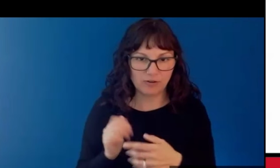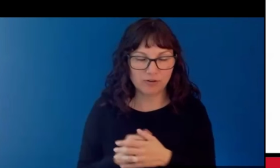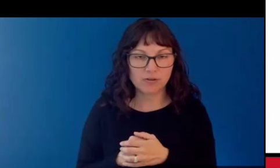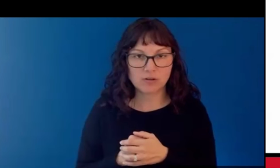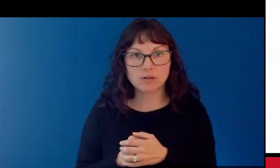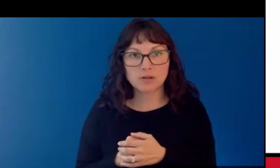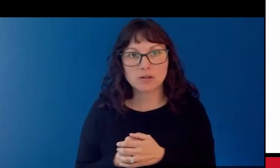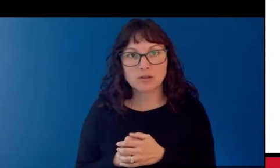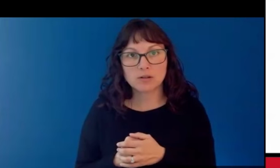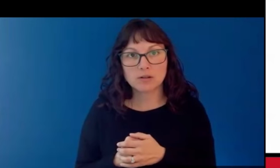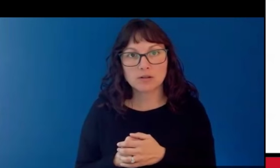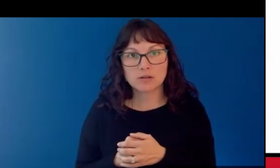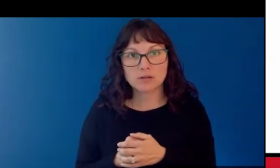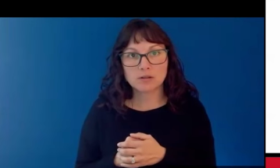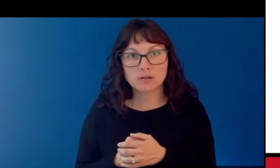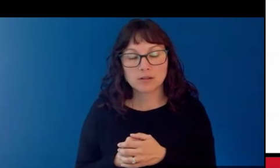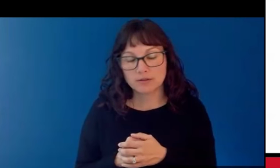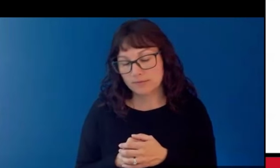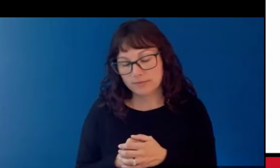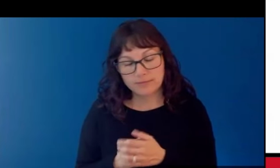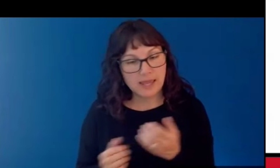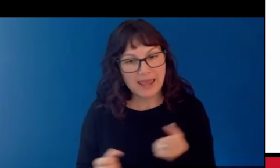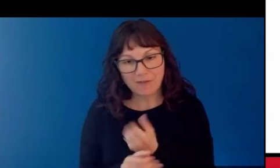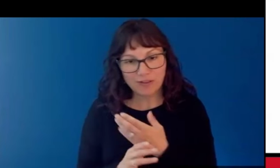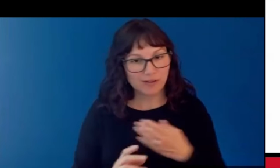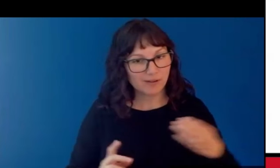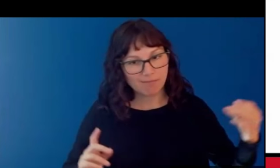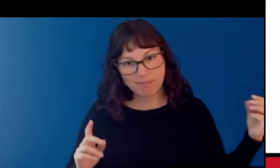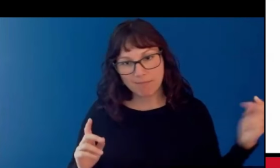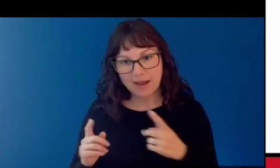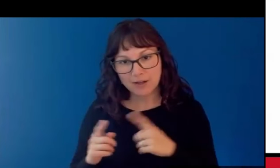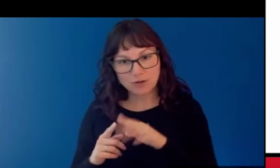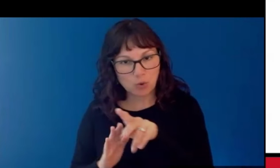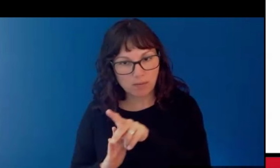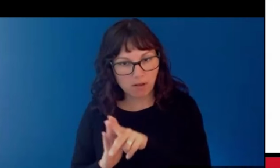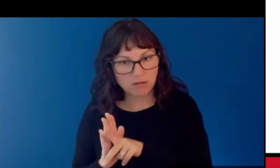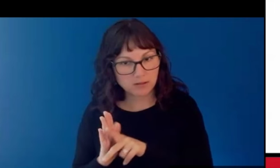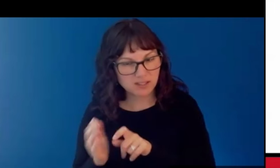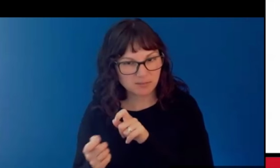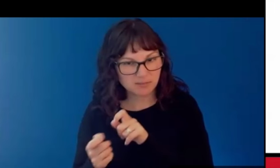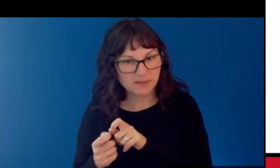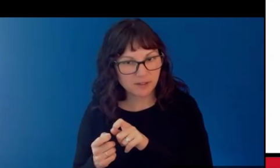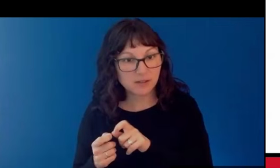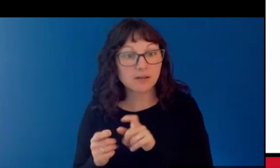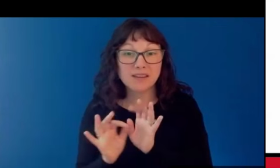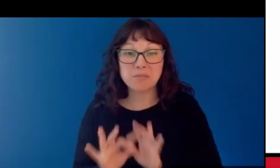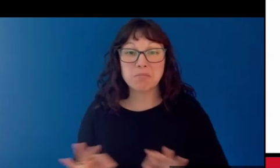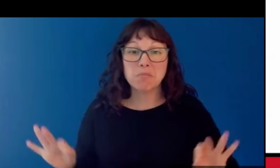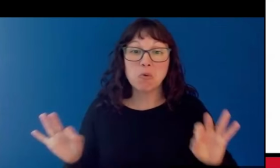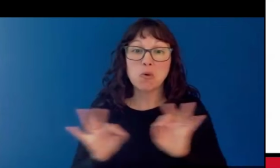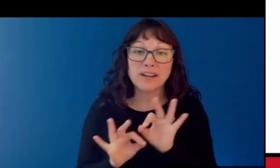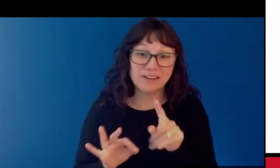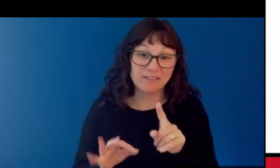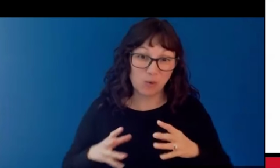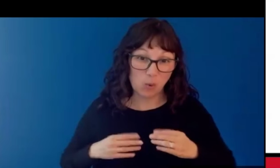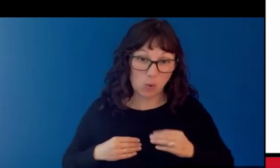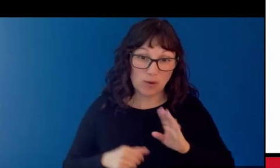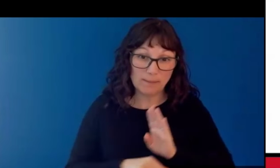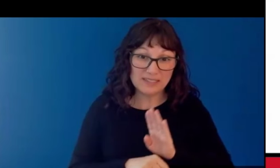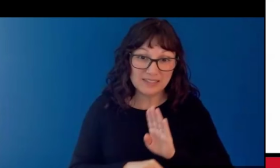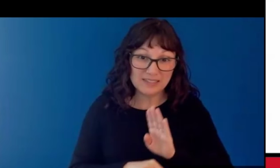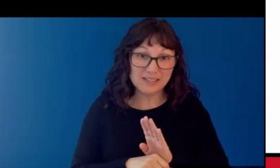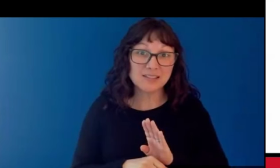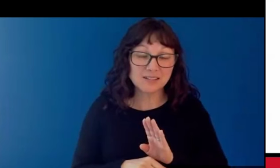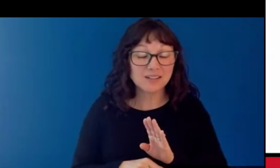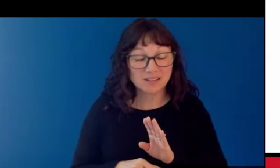come back to the language in your policy. It's really important as a business owner, again, that you work